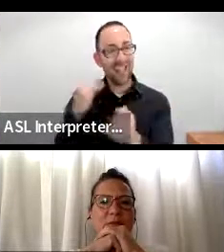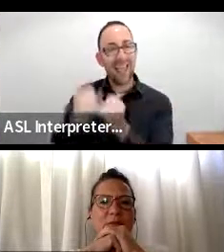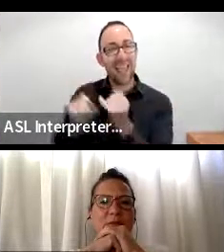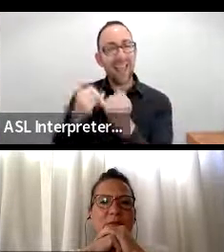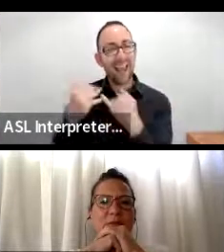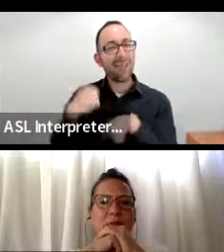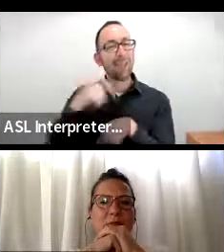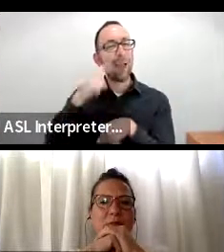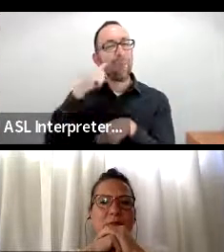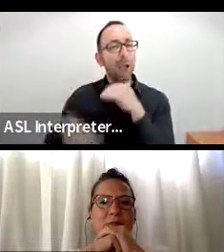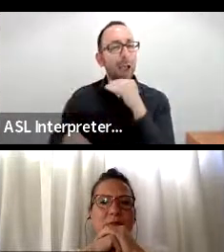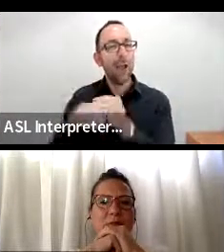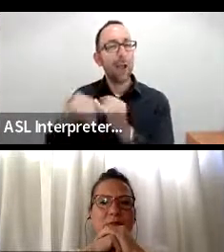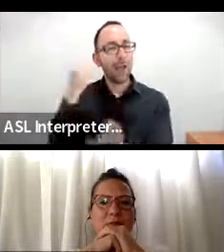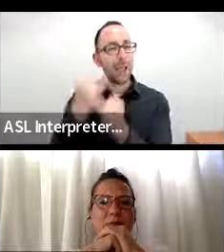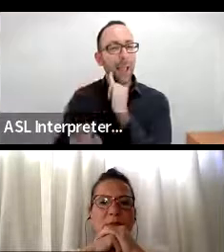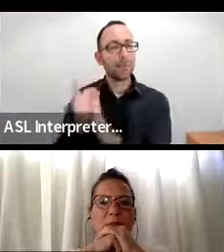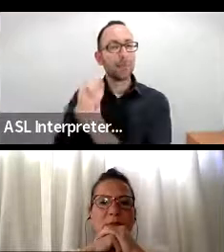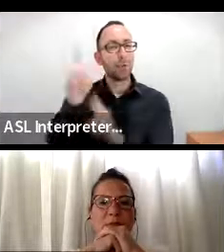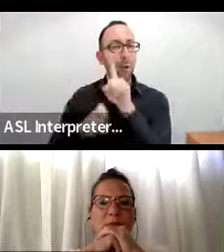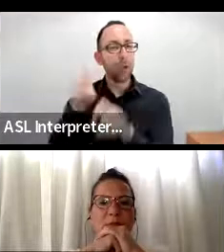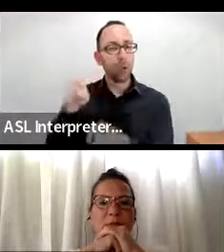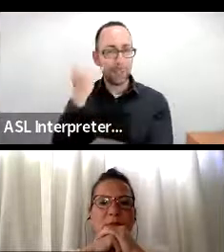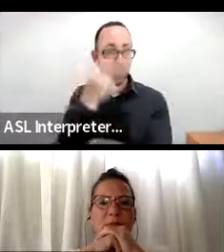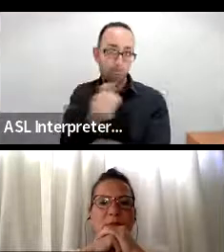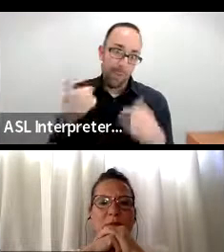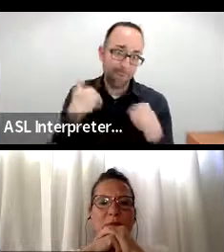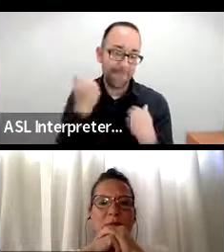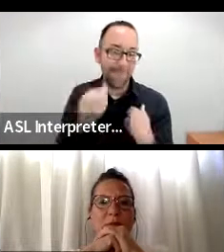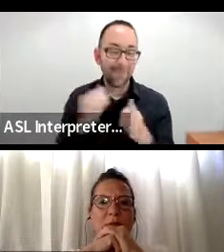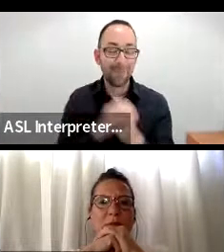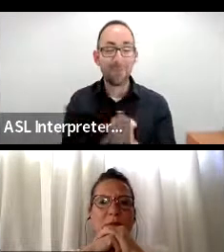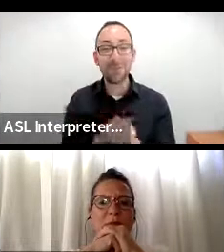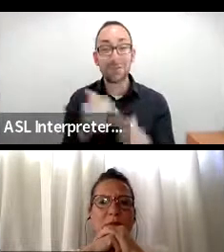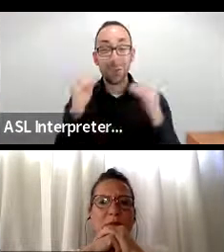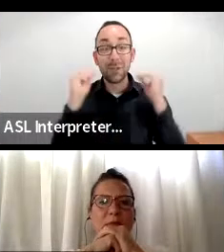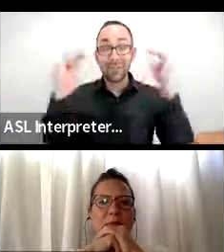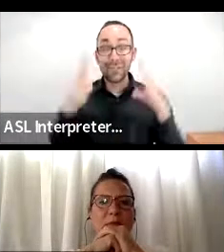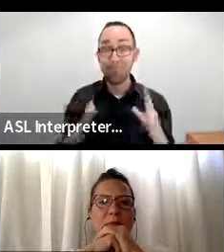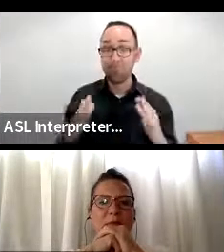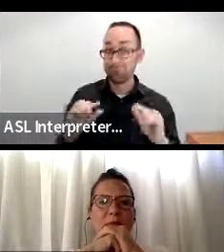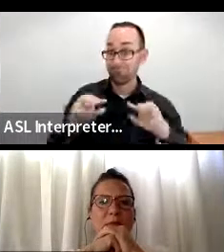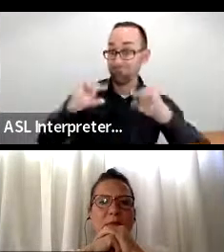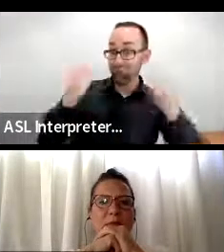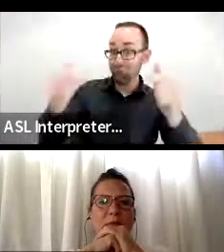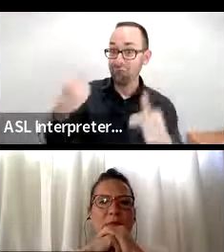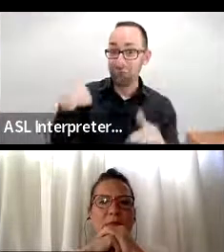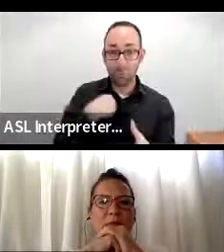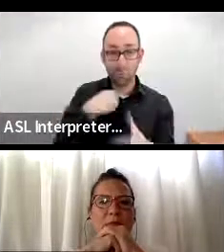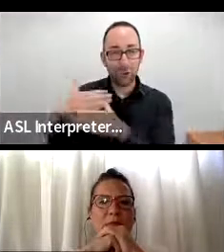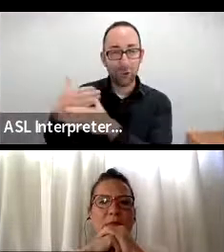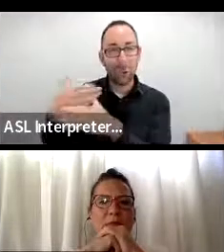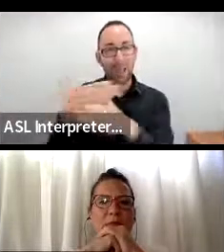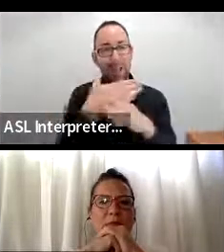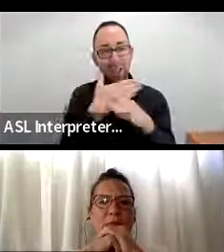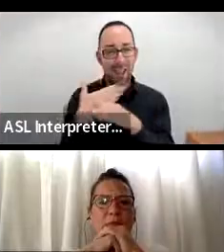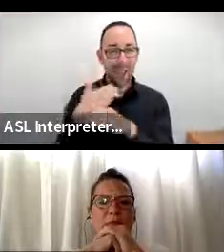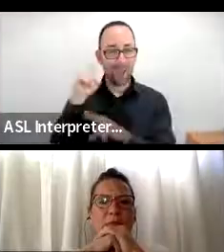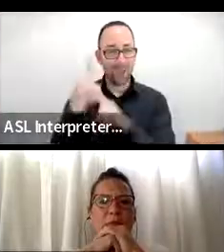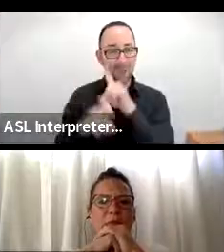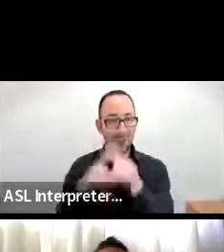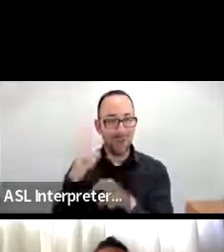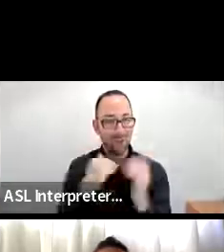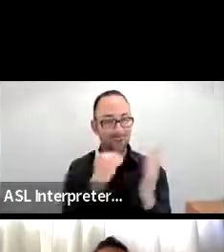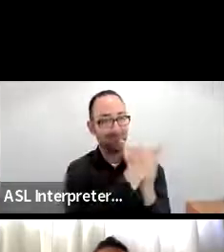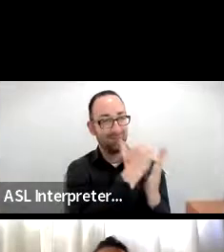for additional questions if you have any. So our teachers are going to take it away. We're all kind of sharing some of the questions. If you